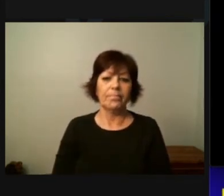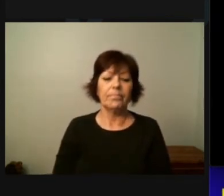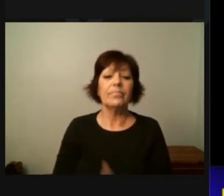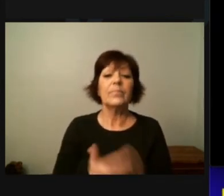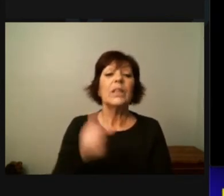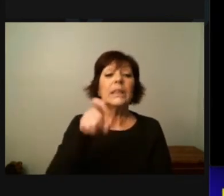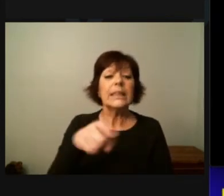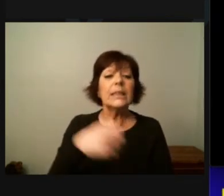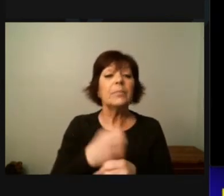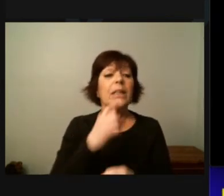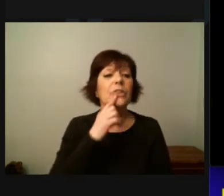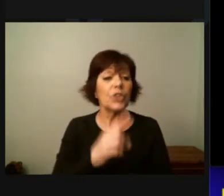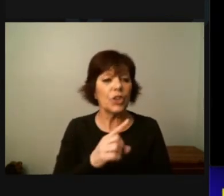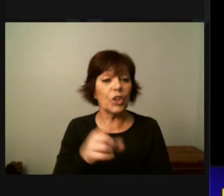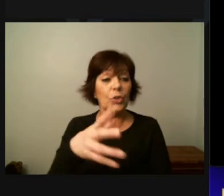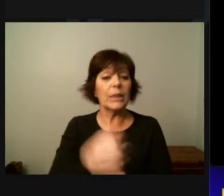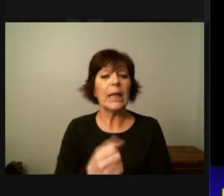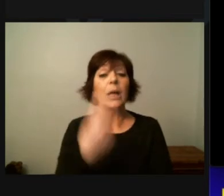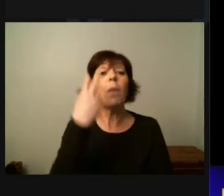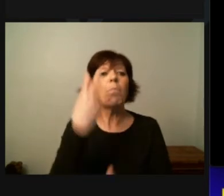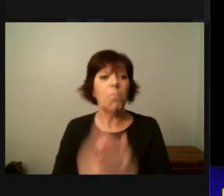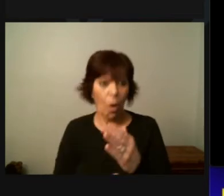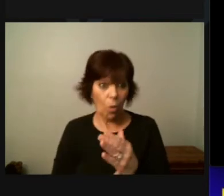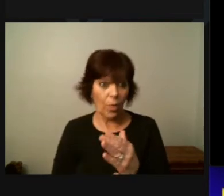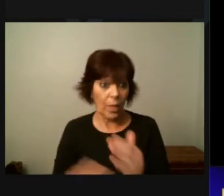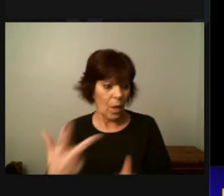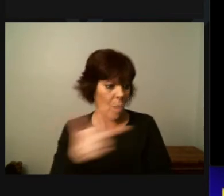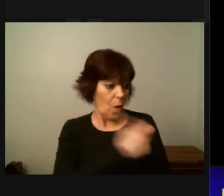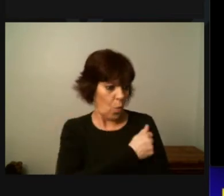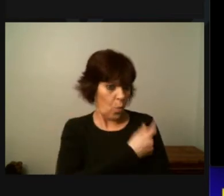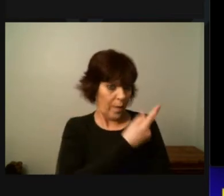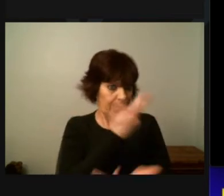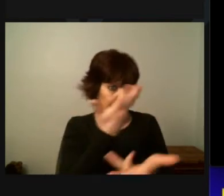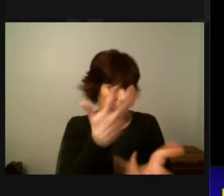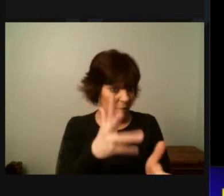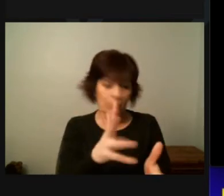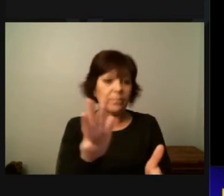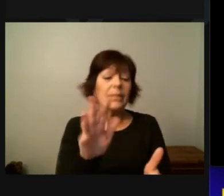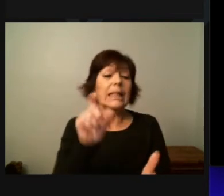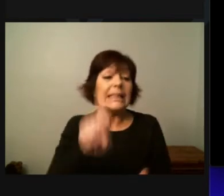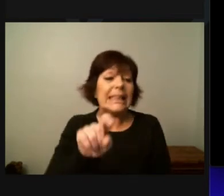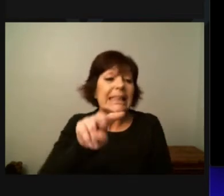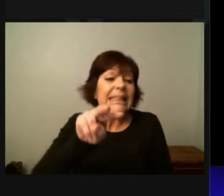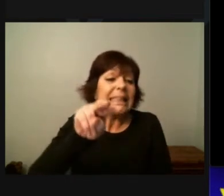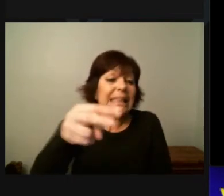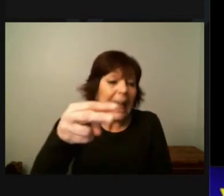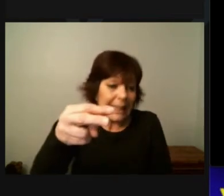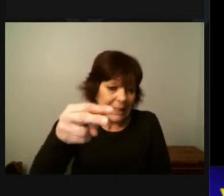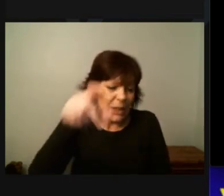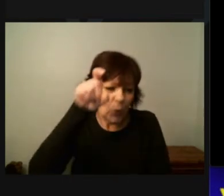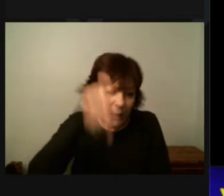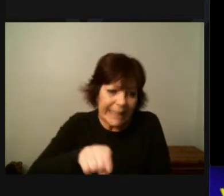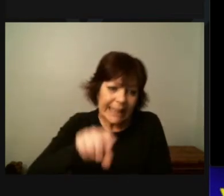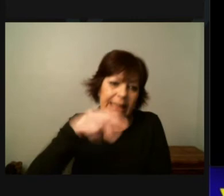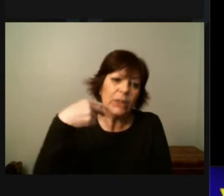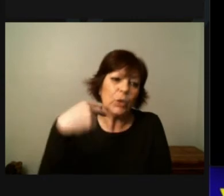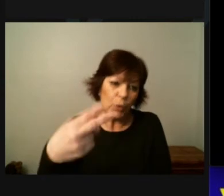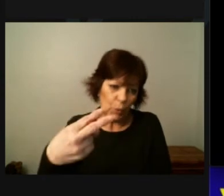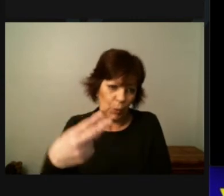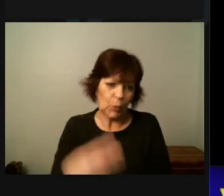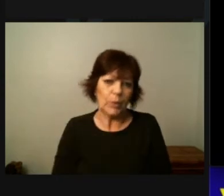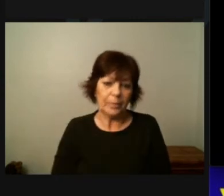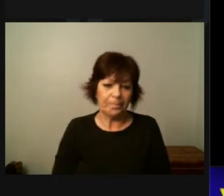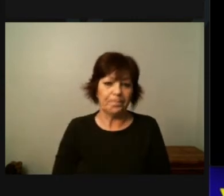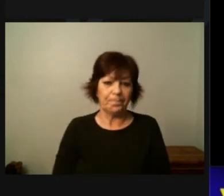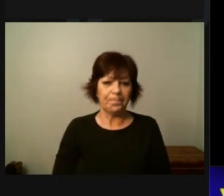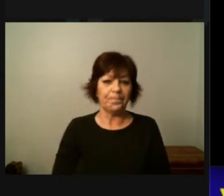make sure that you are getting both vaccines. Yes, please, and we'll talk a little bit. 2 doses of the same vaccine, 2 doses, I'm sorry. yes, 2 doses